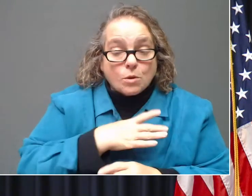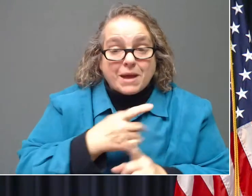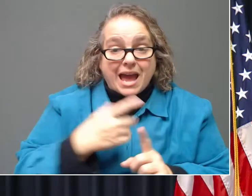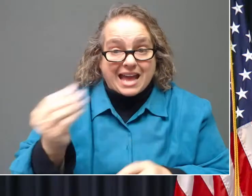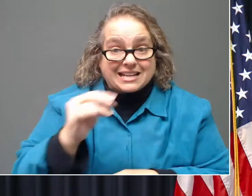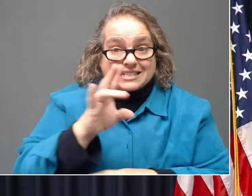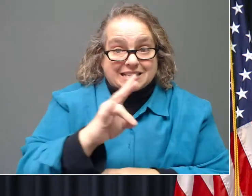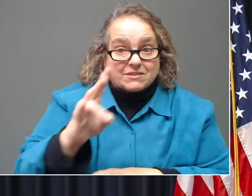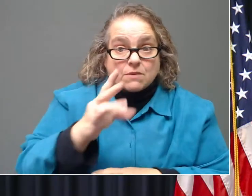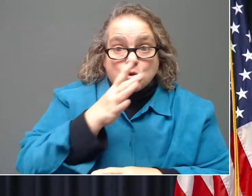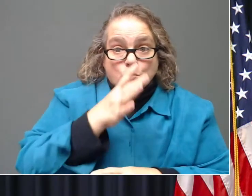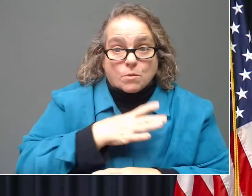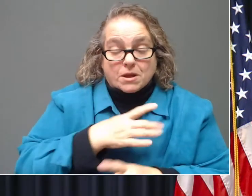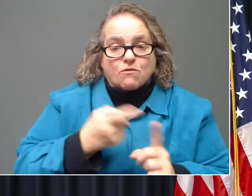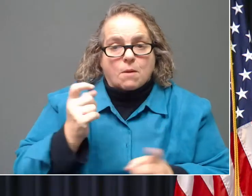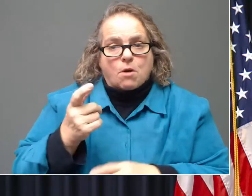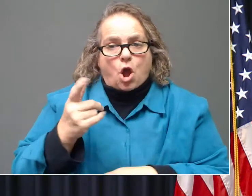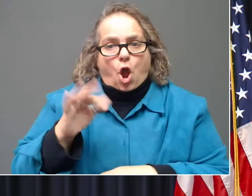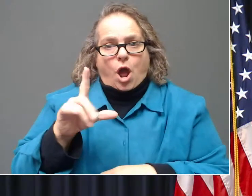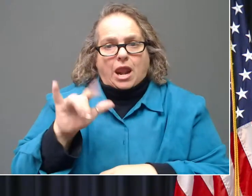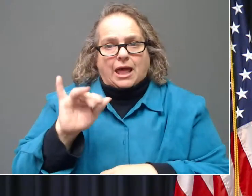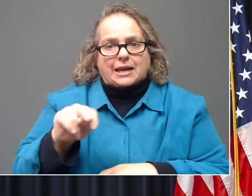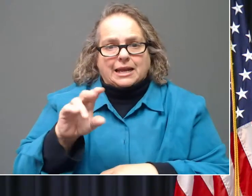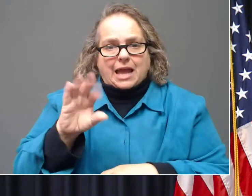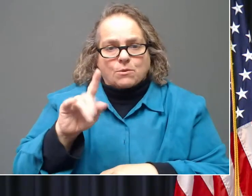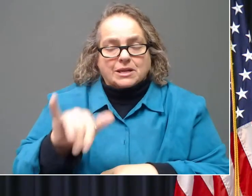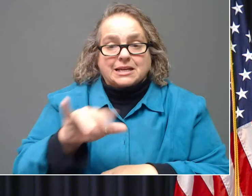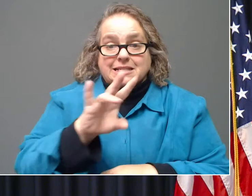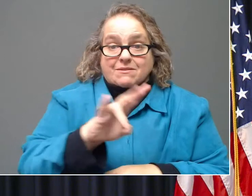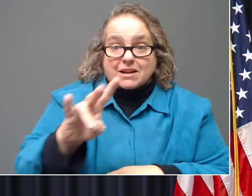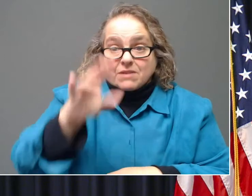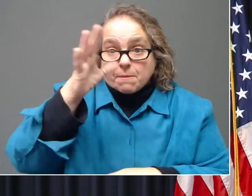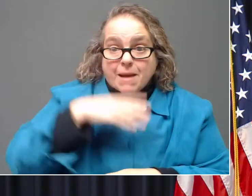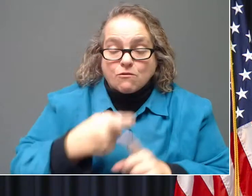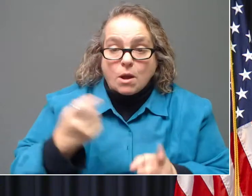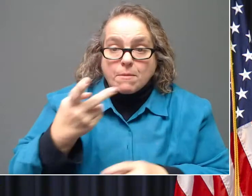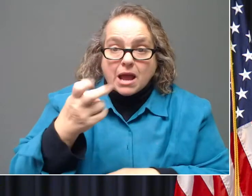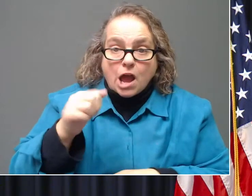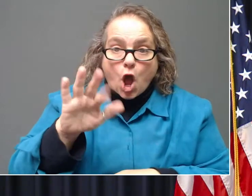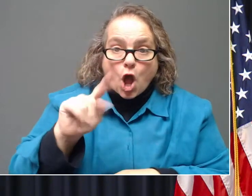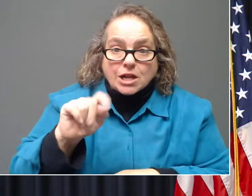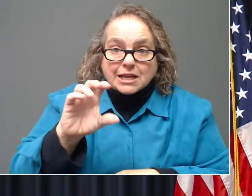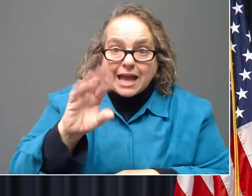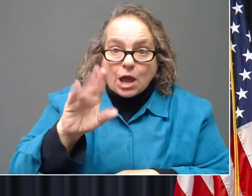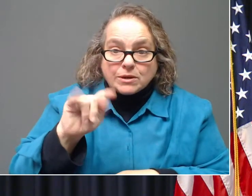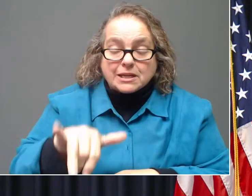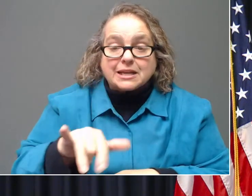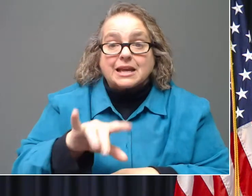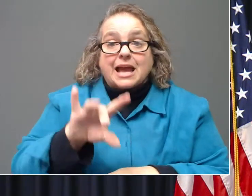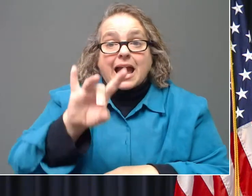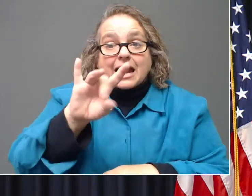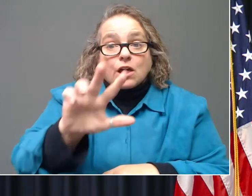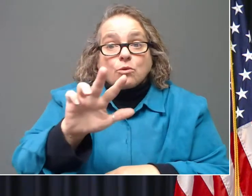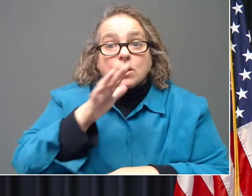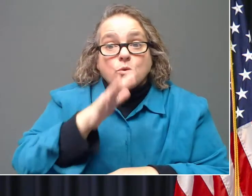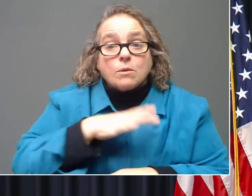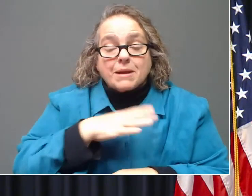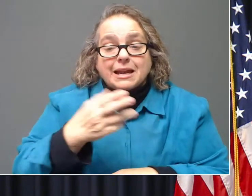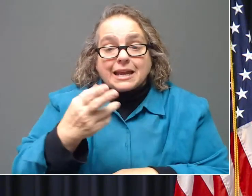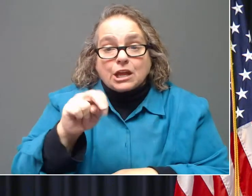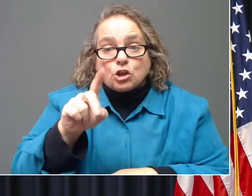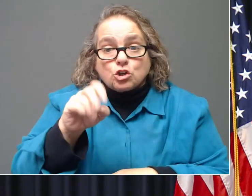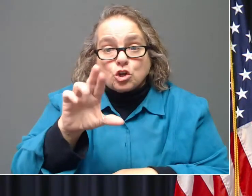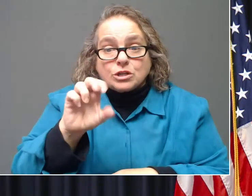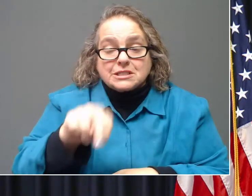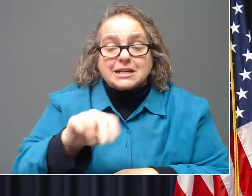77-year-old woman from Harlan County, 77-year-old man from Hart County, 83-year-old woman from Henderson, 88-year-old man